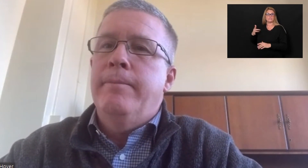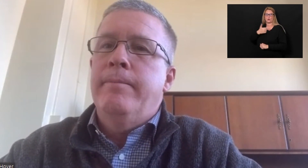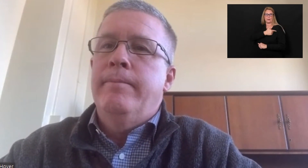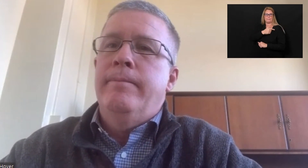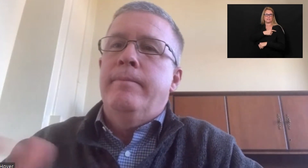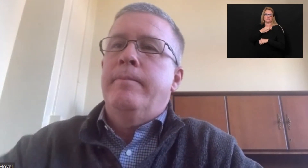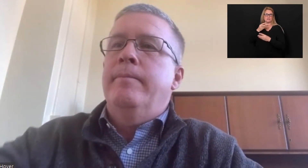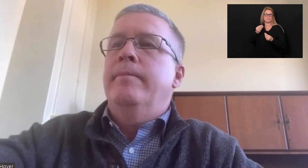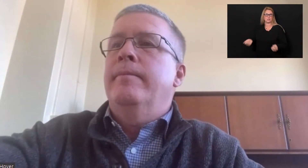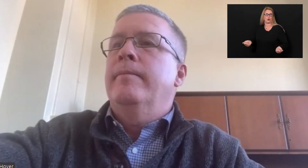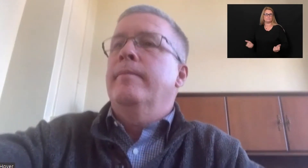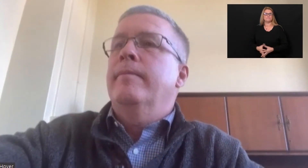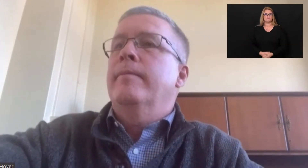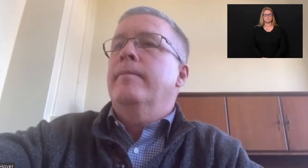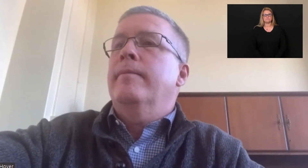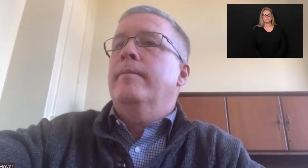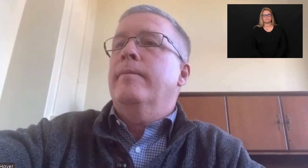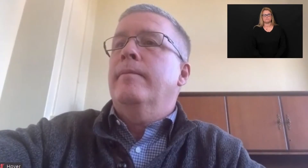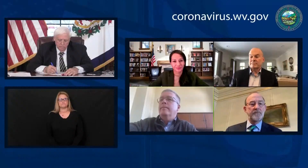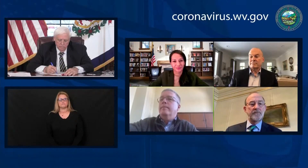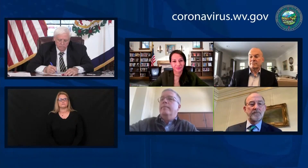already.